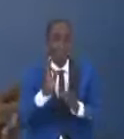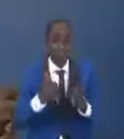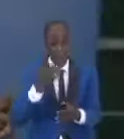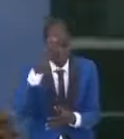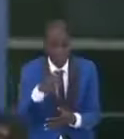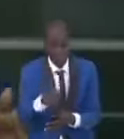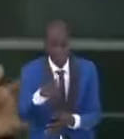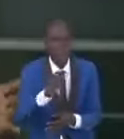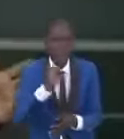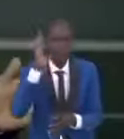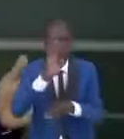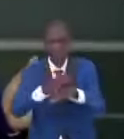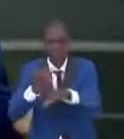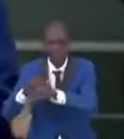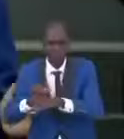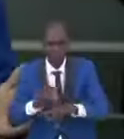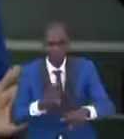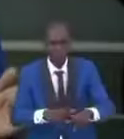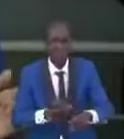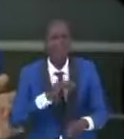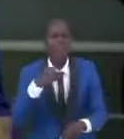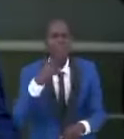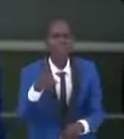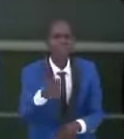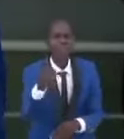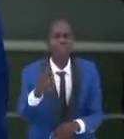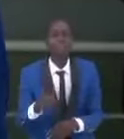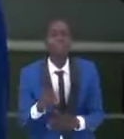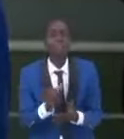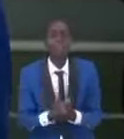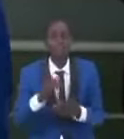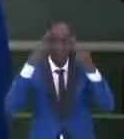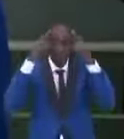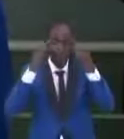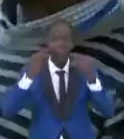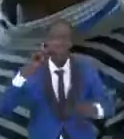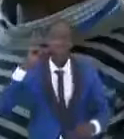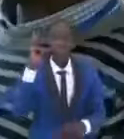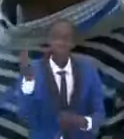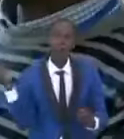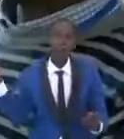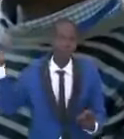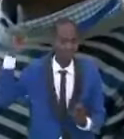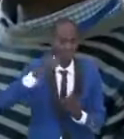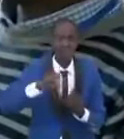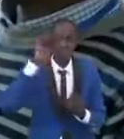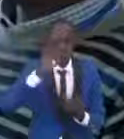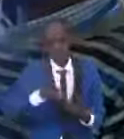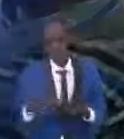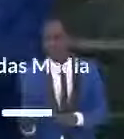say, Moses ministered until his last breath. And